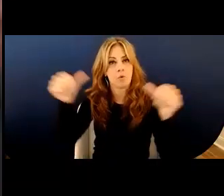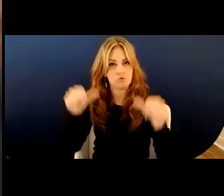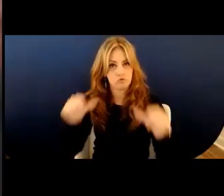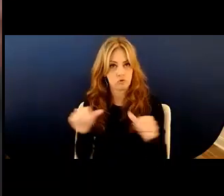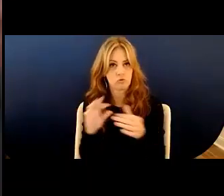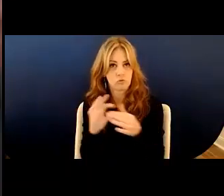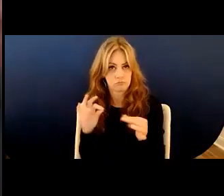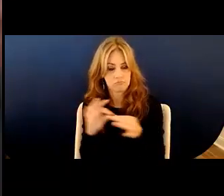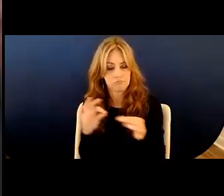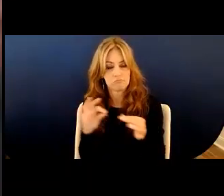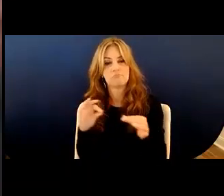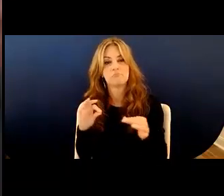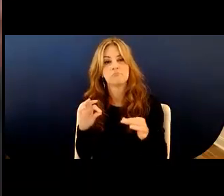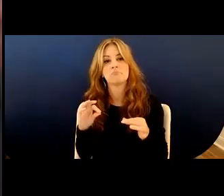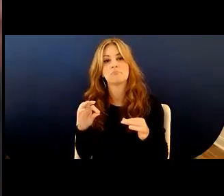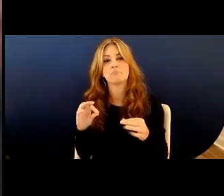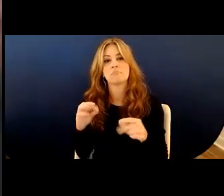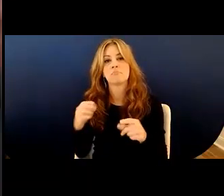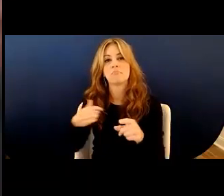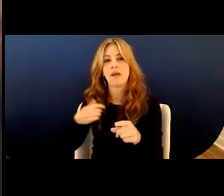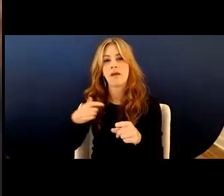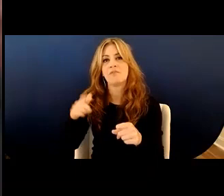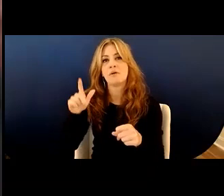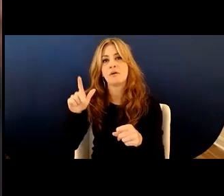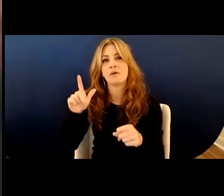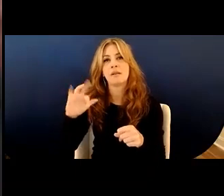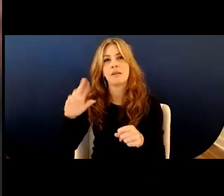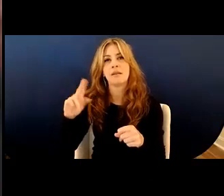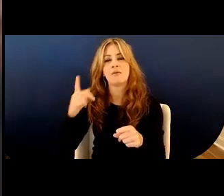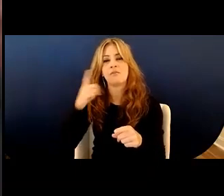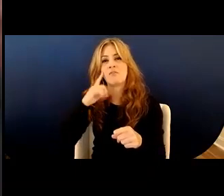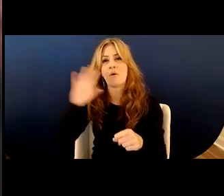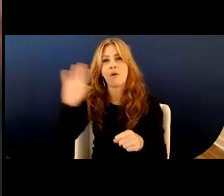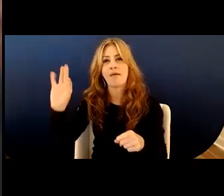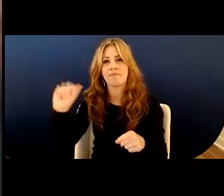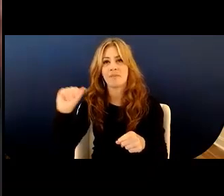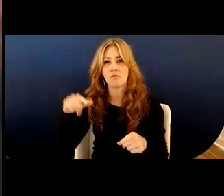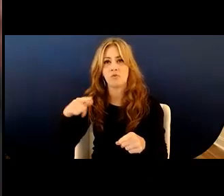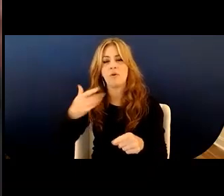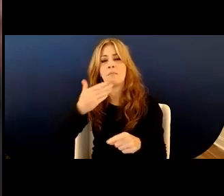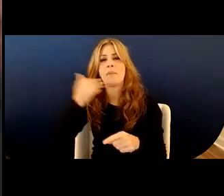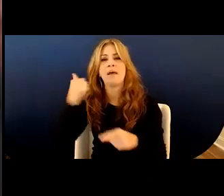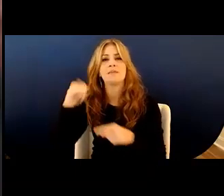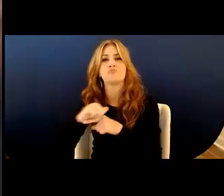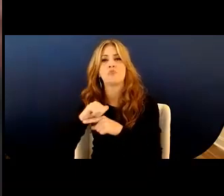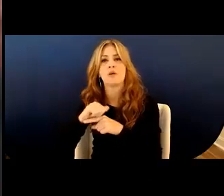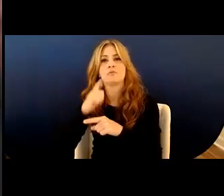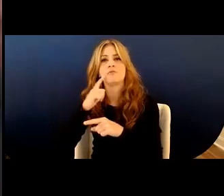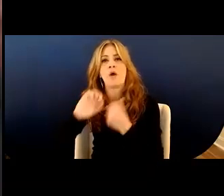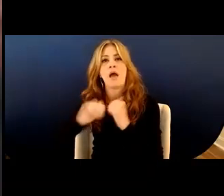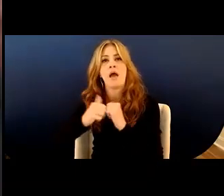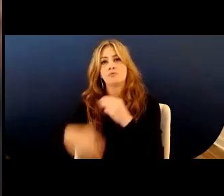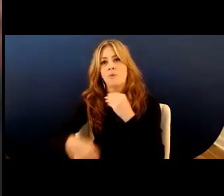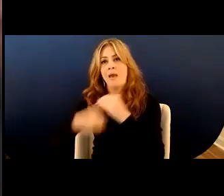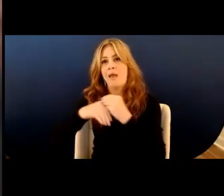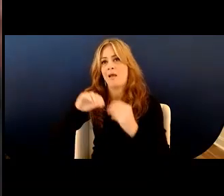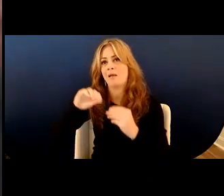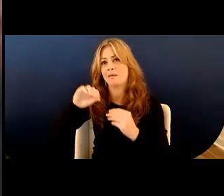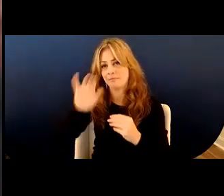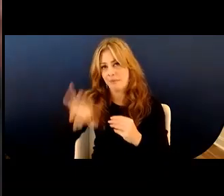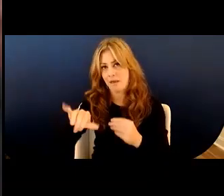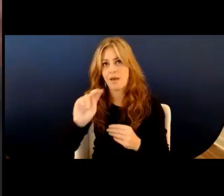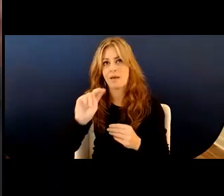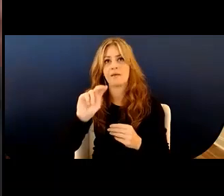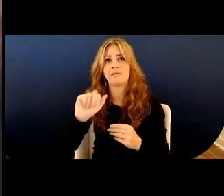also, here is a link to an FAQ on best practices for adding narrations.